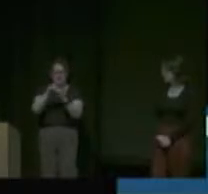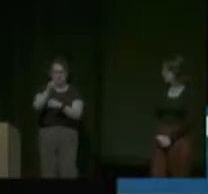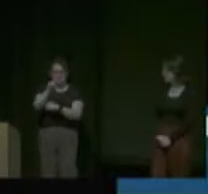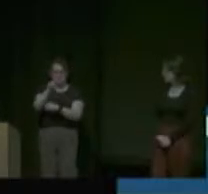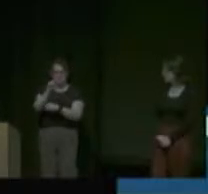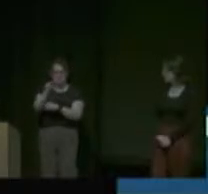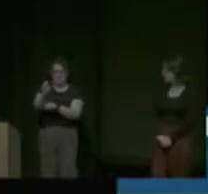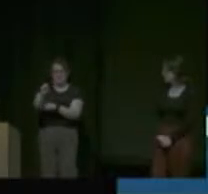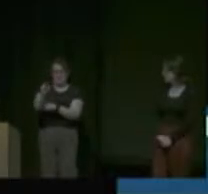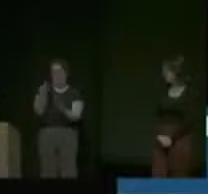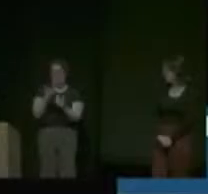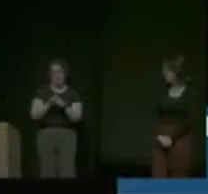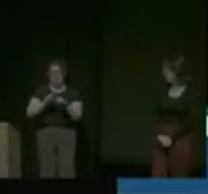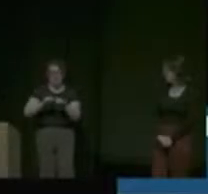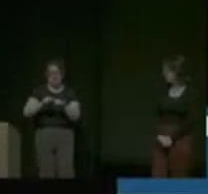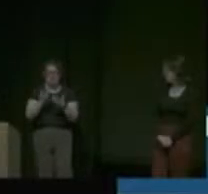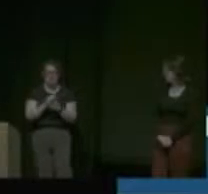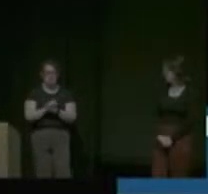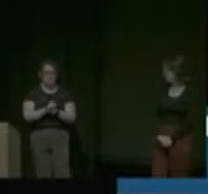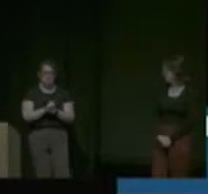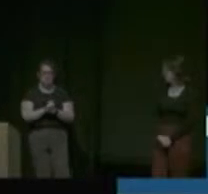pool.